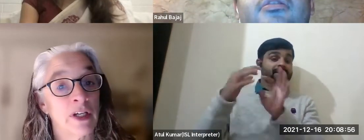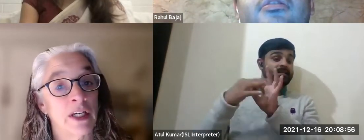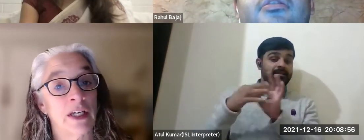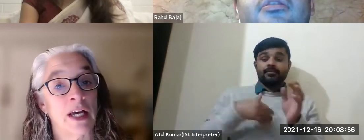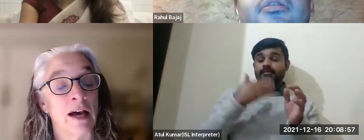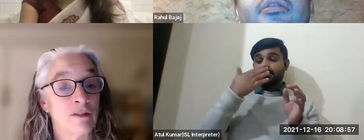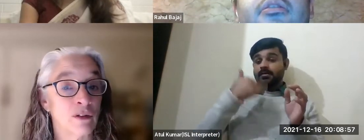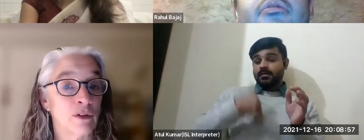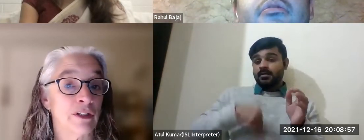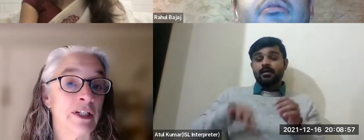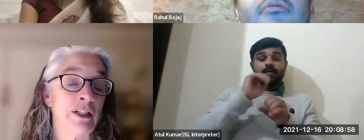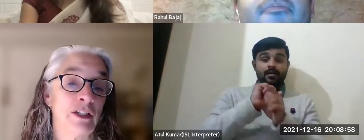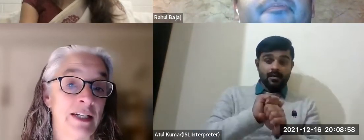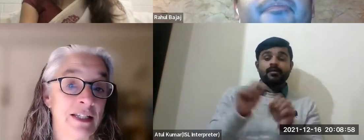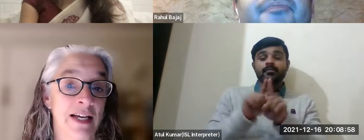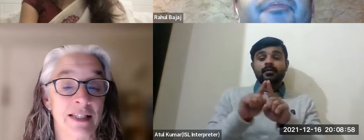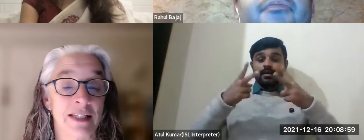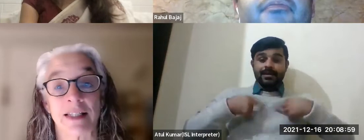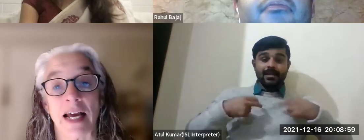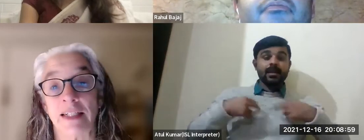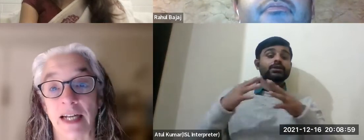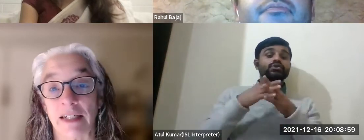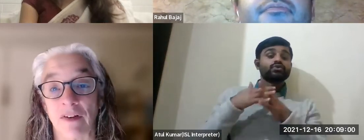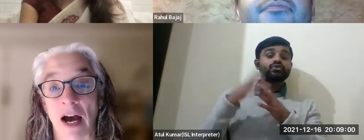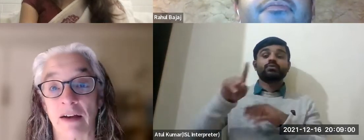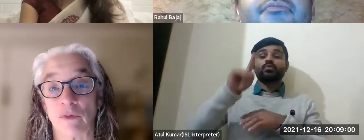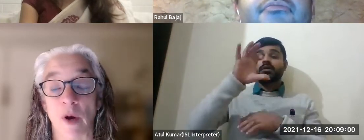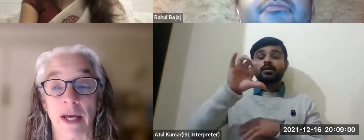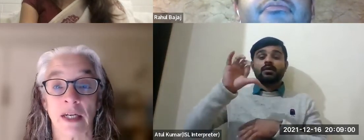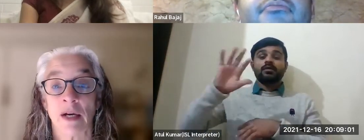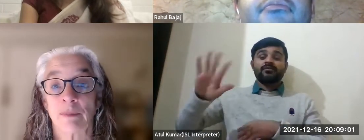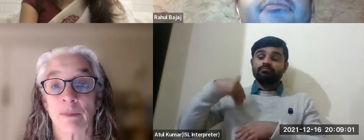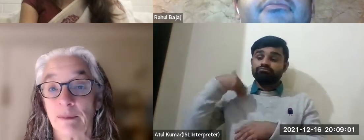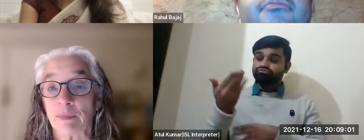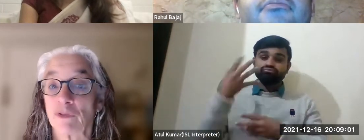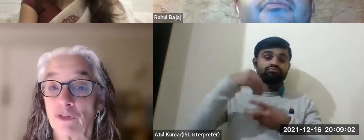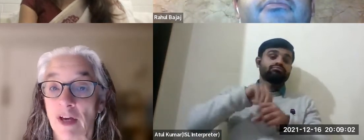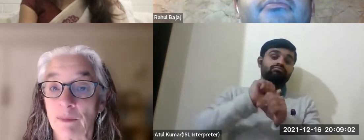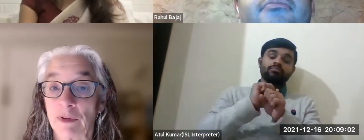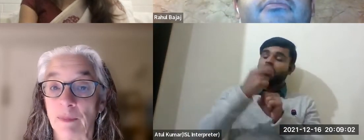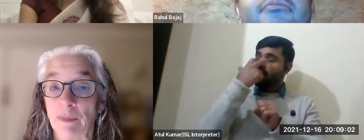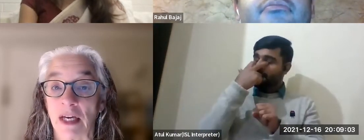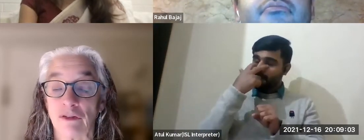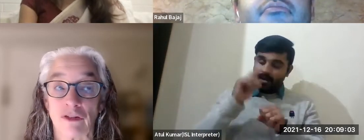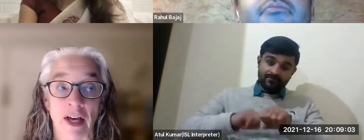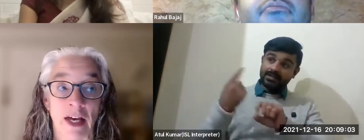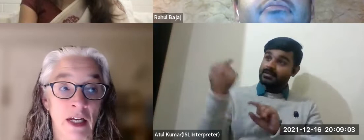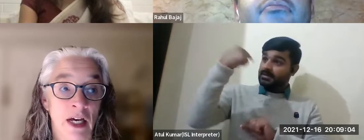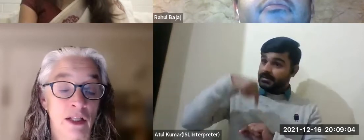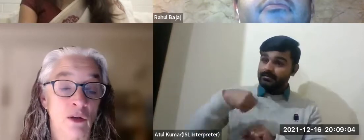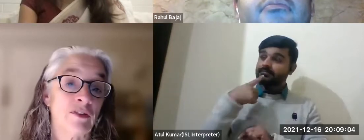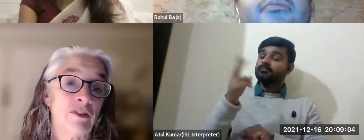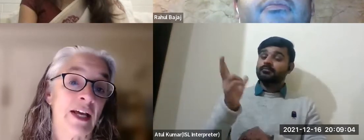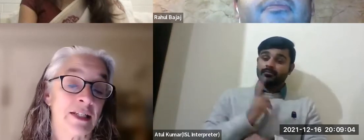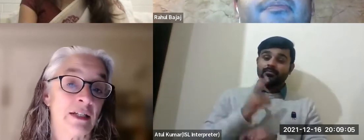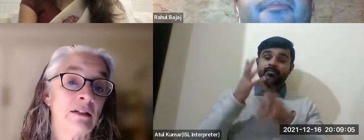been working as a lawyer in the United States since 1995, when blind people first came to me and said